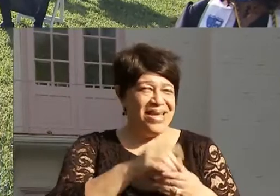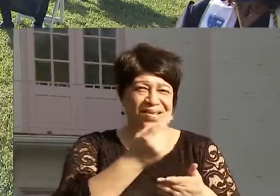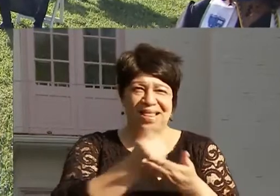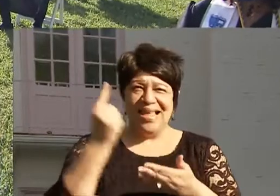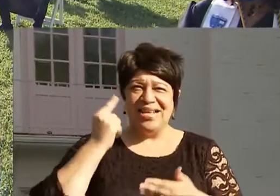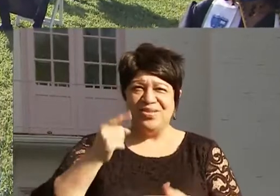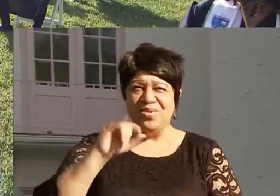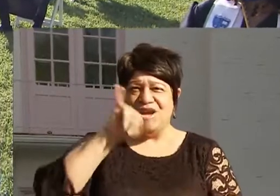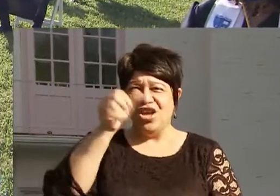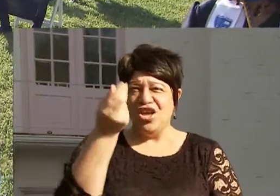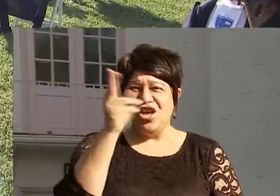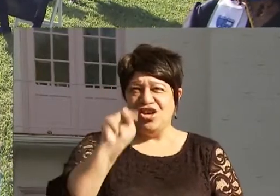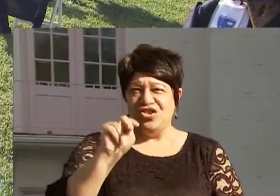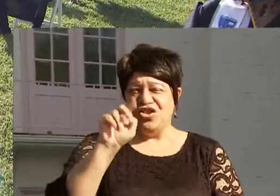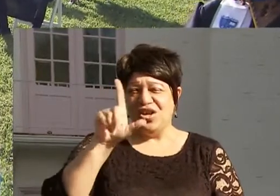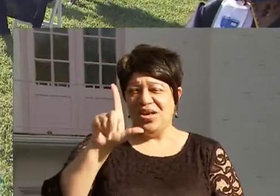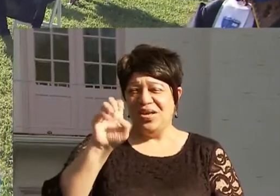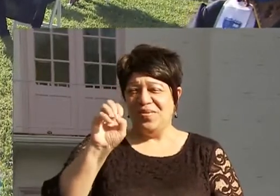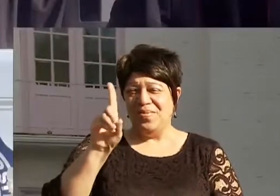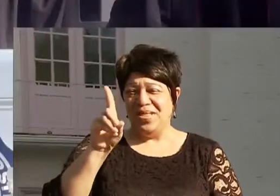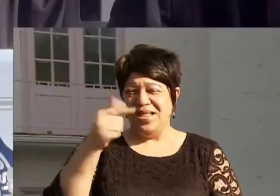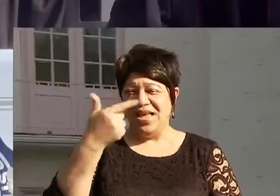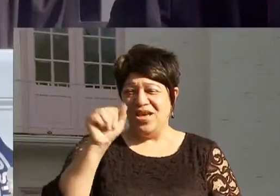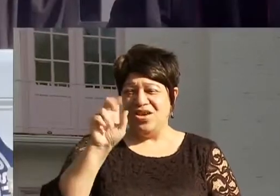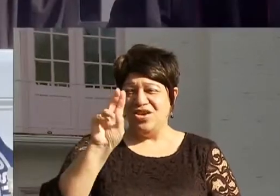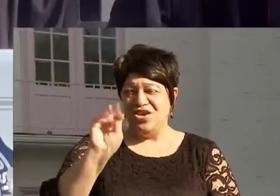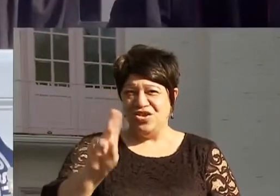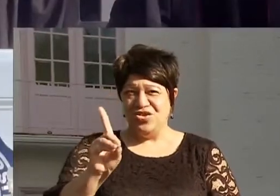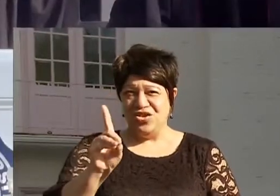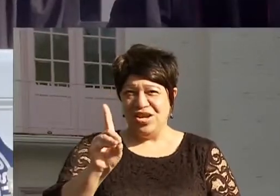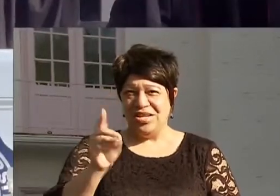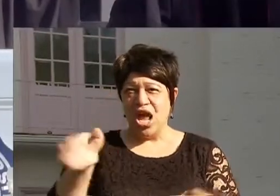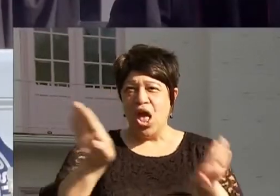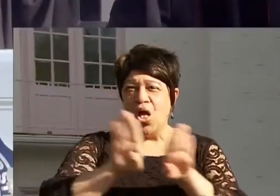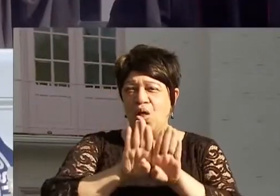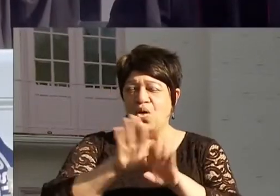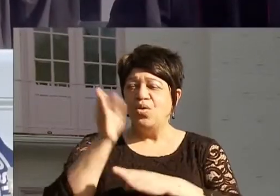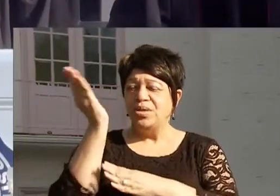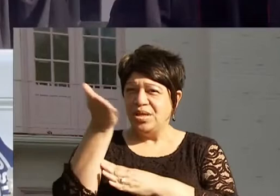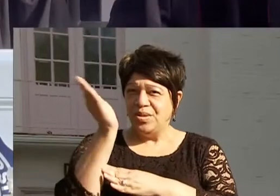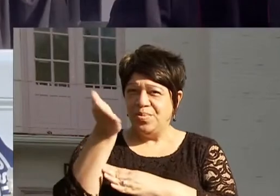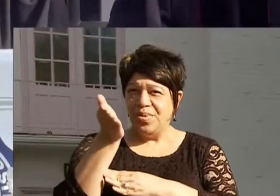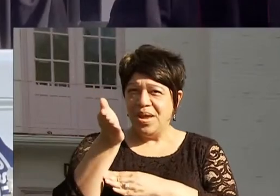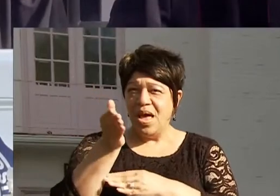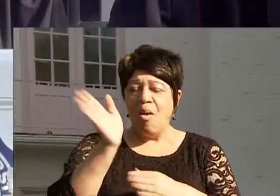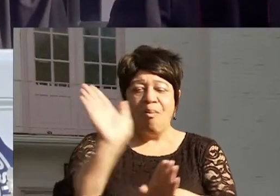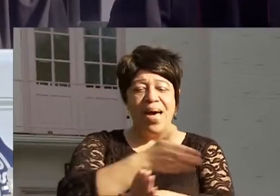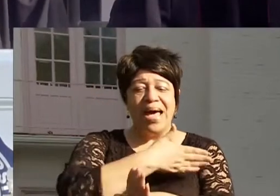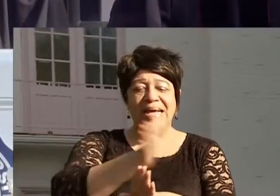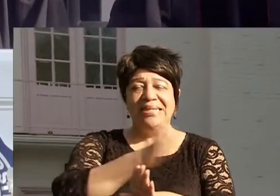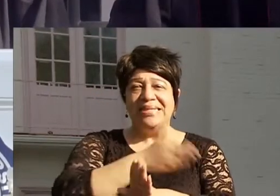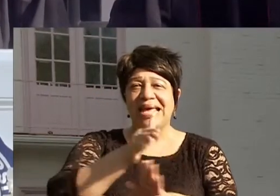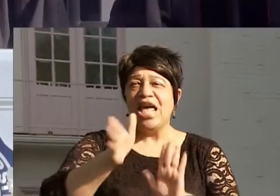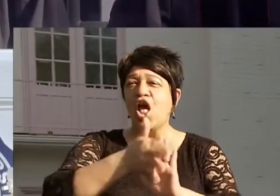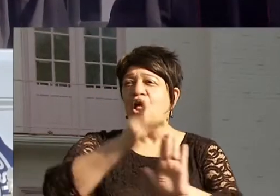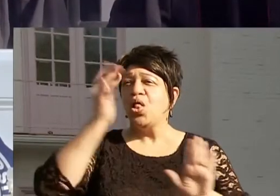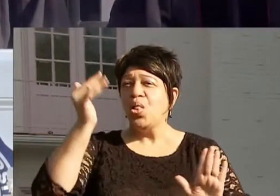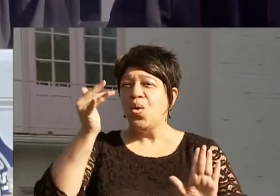John Legend who closed his speech by singing Glory at another university. And well, that's not going to happen